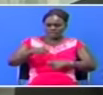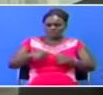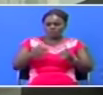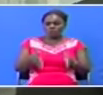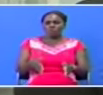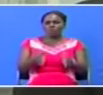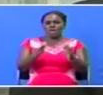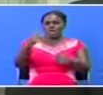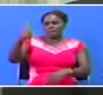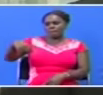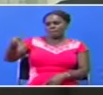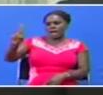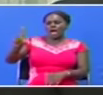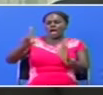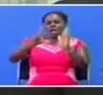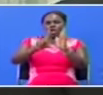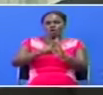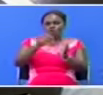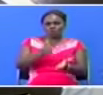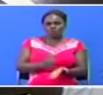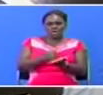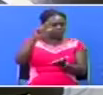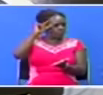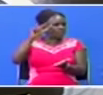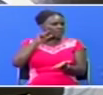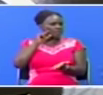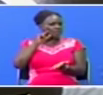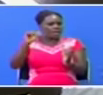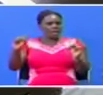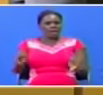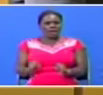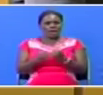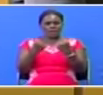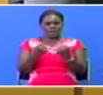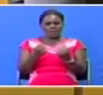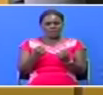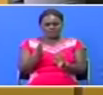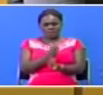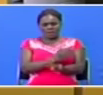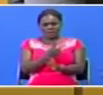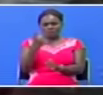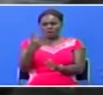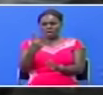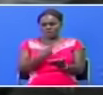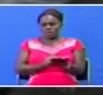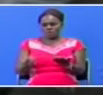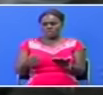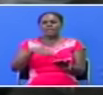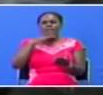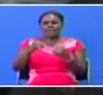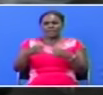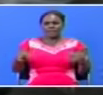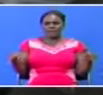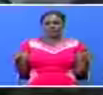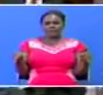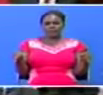as passing laws to give effect to it. The event was held with less than 1 week left before the deadline given by the court